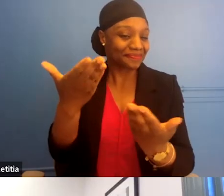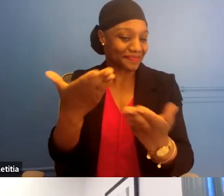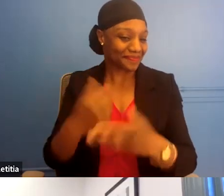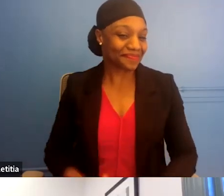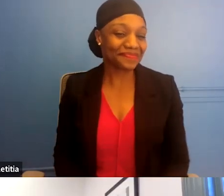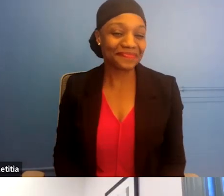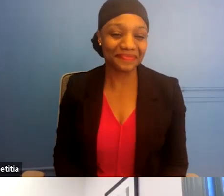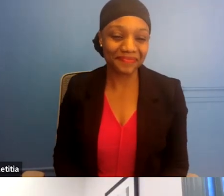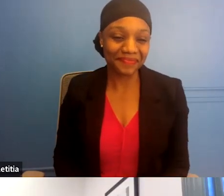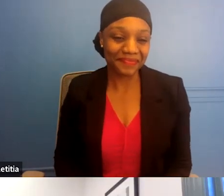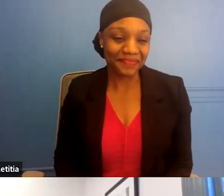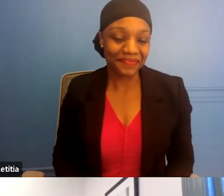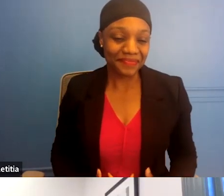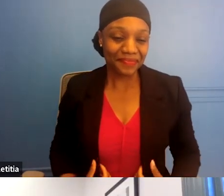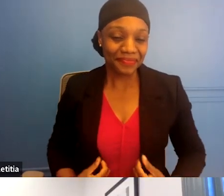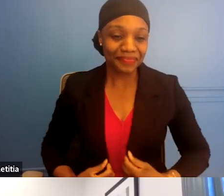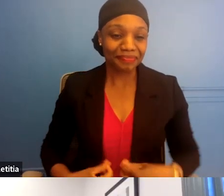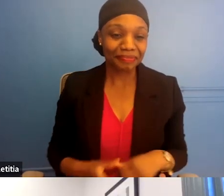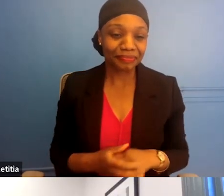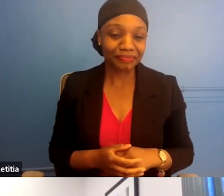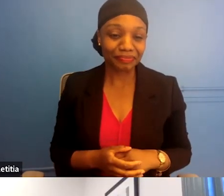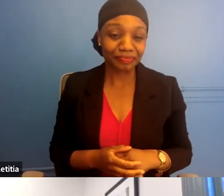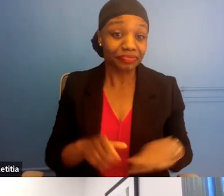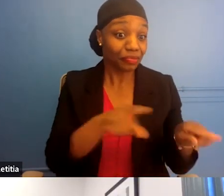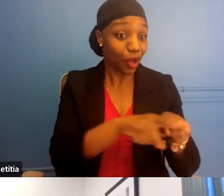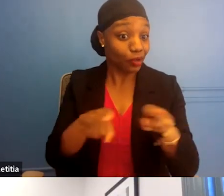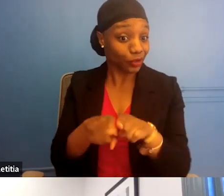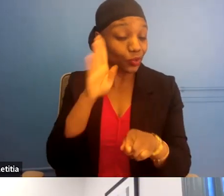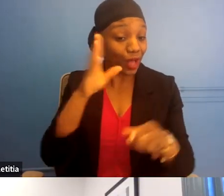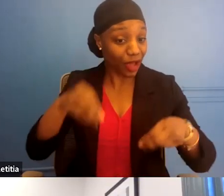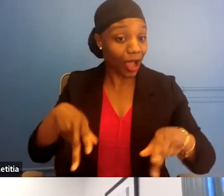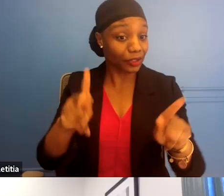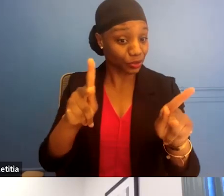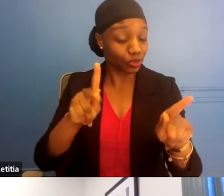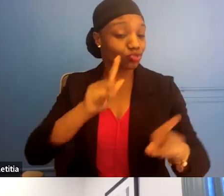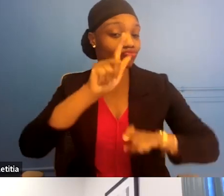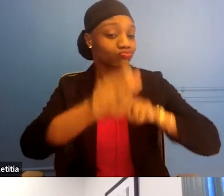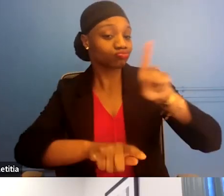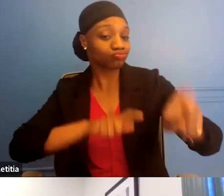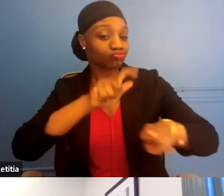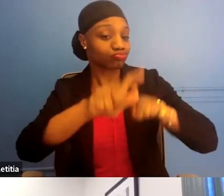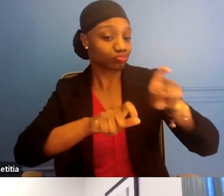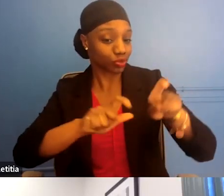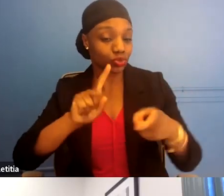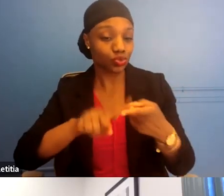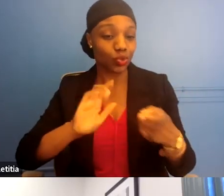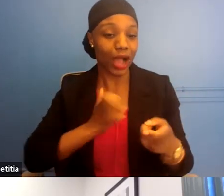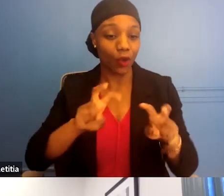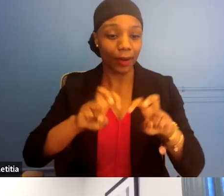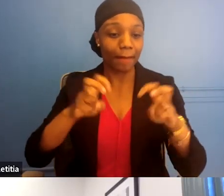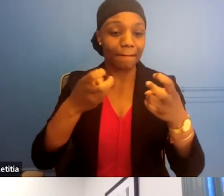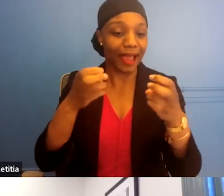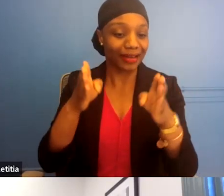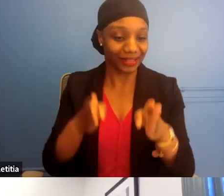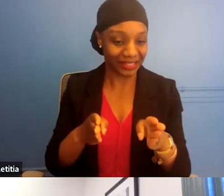but also you'll have a chance to ask questions of our participants. We're going to have a conversation. I've got